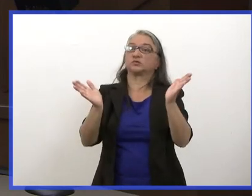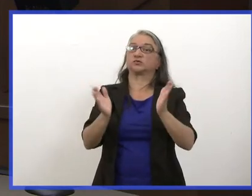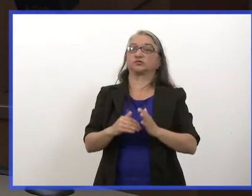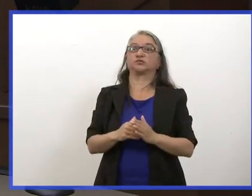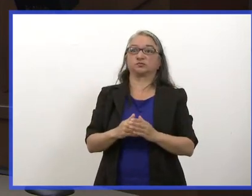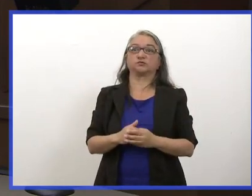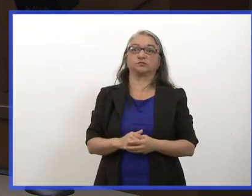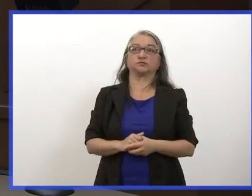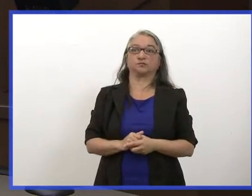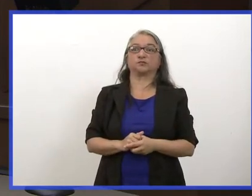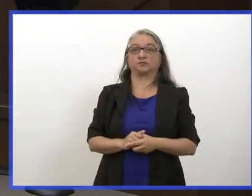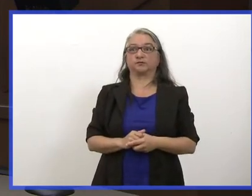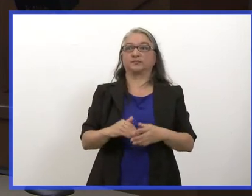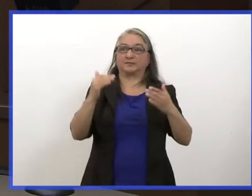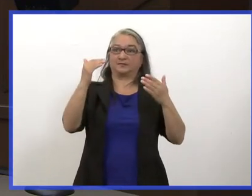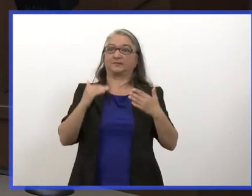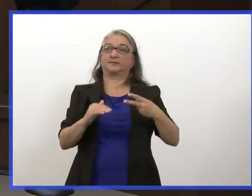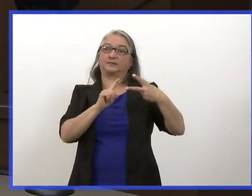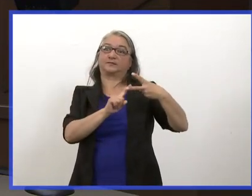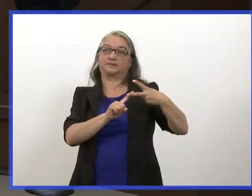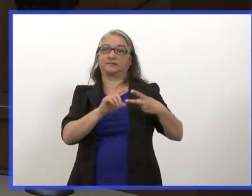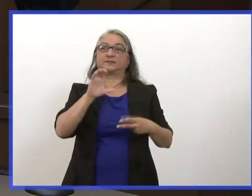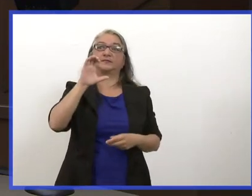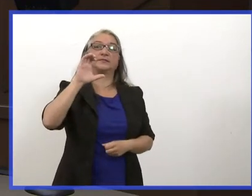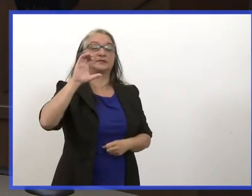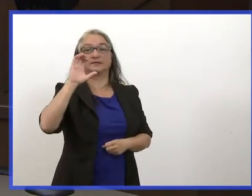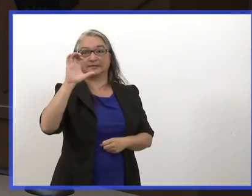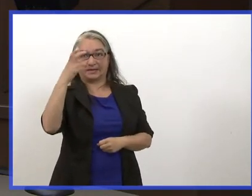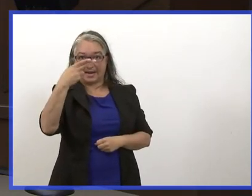From CHVN, Taylor.